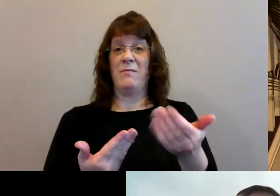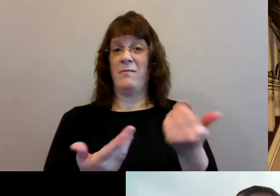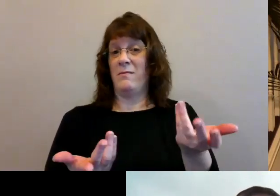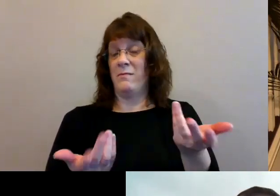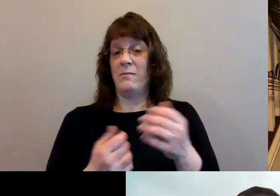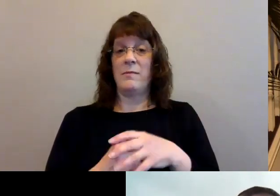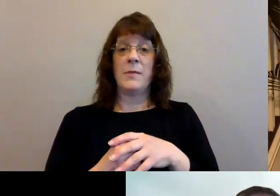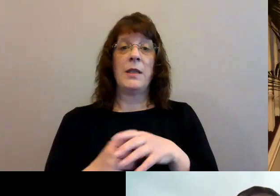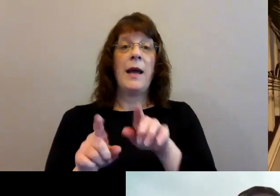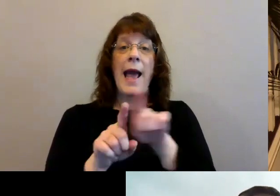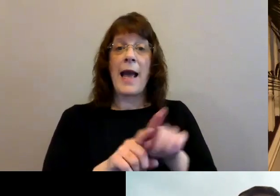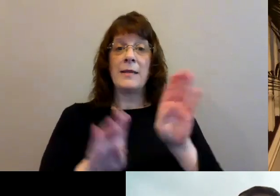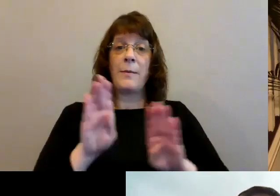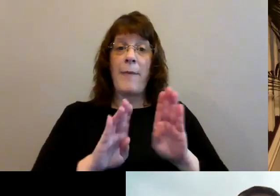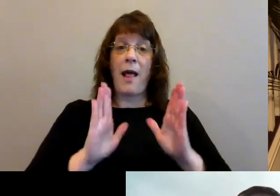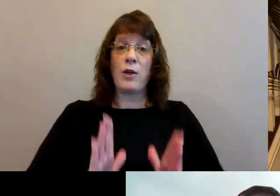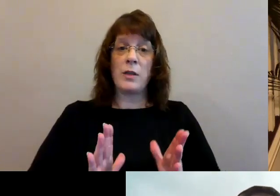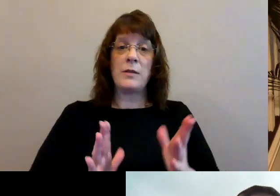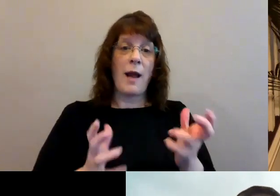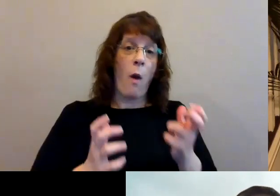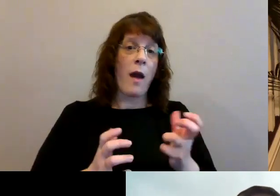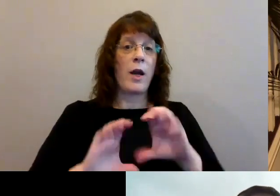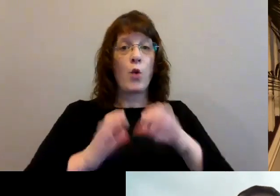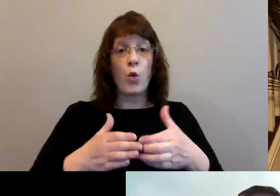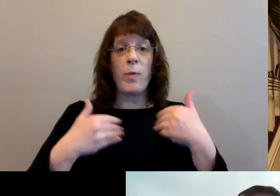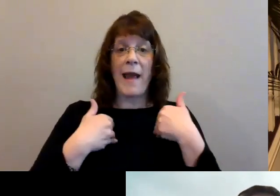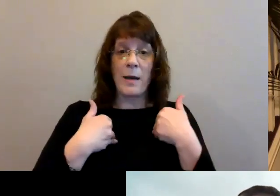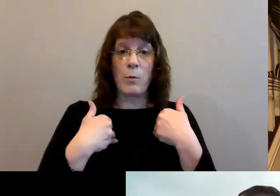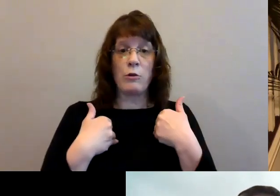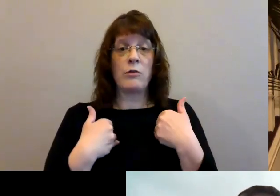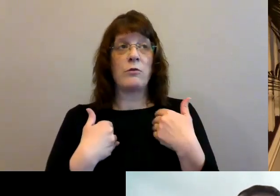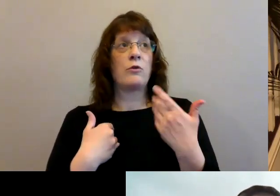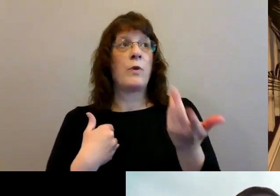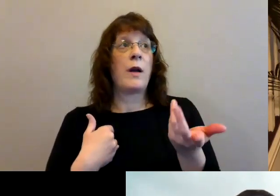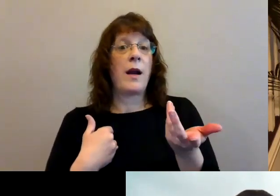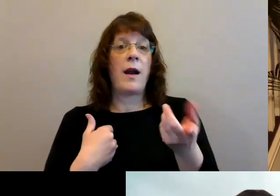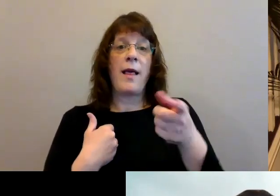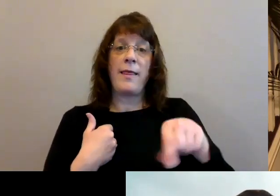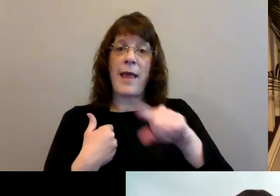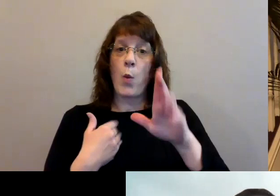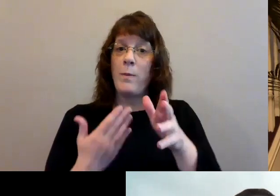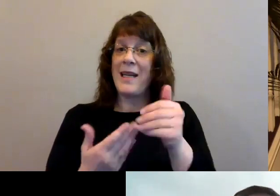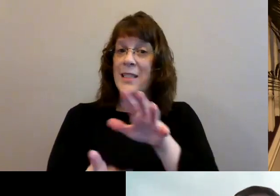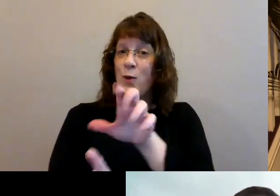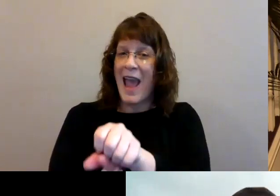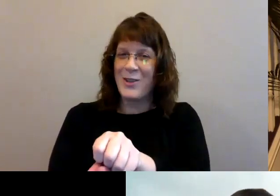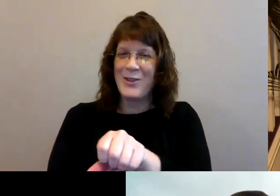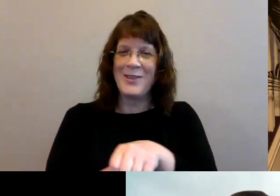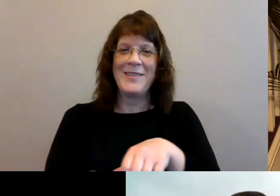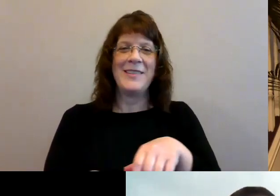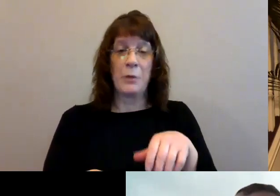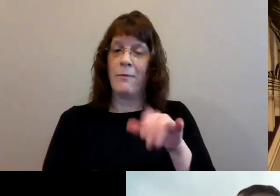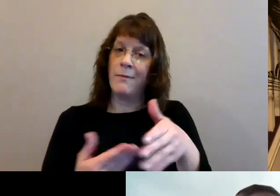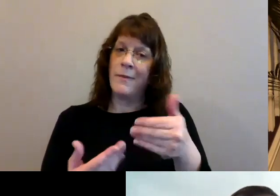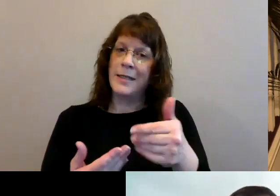a biologist, I wanted a system or a group of animals where they would be easy to catch. And so snails are easy,